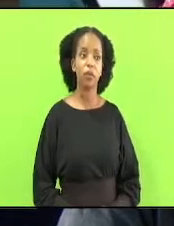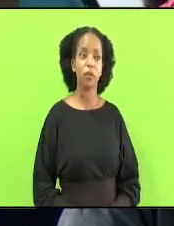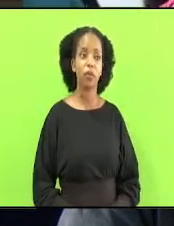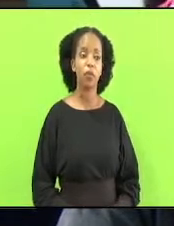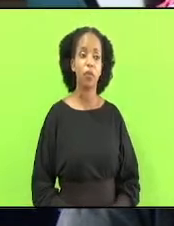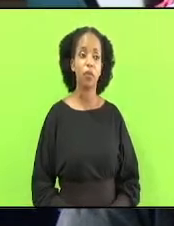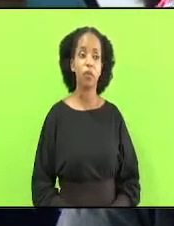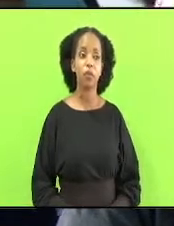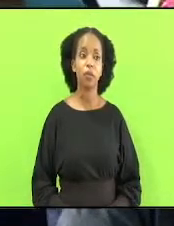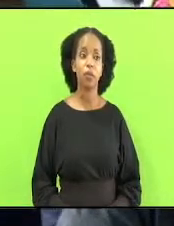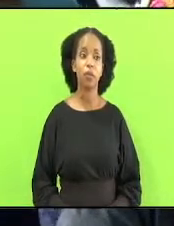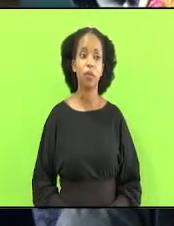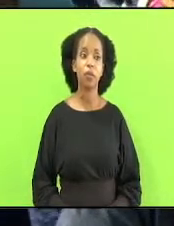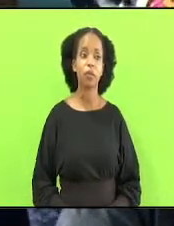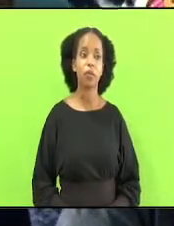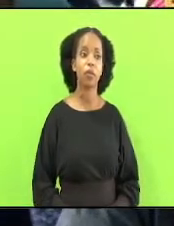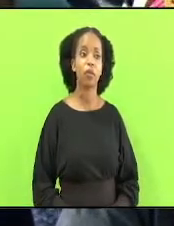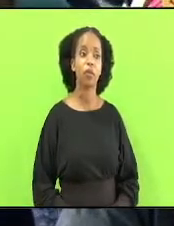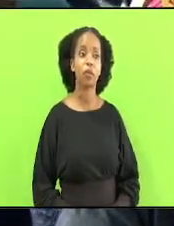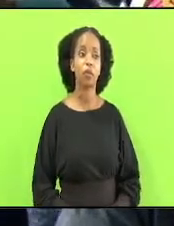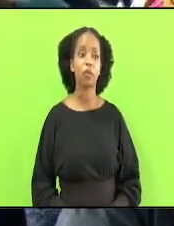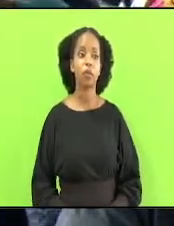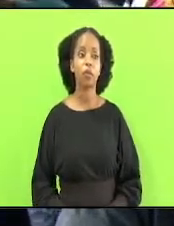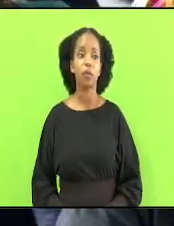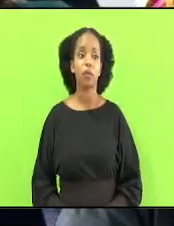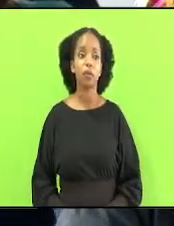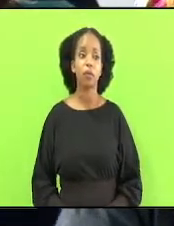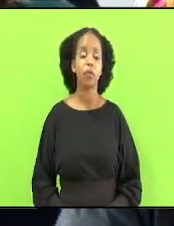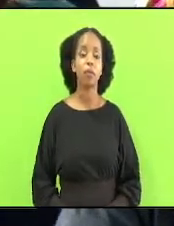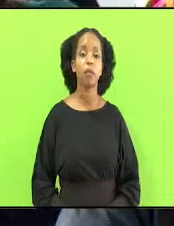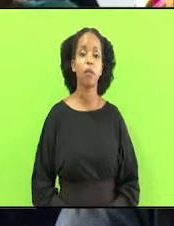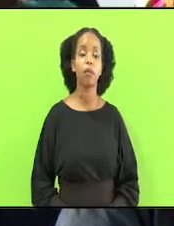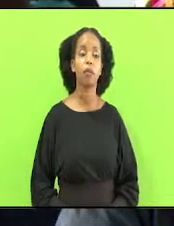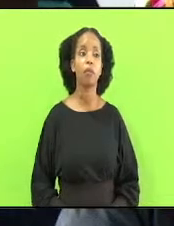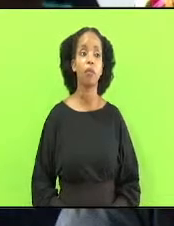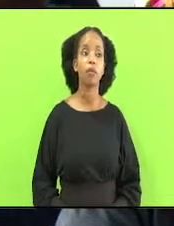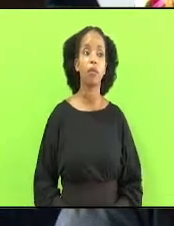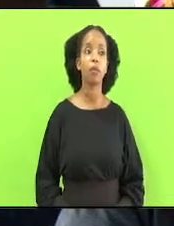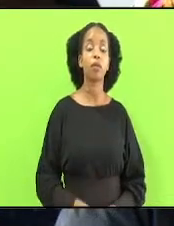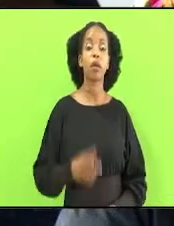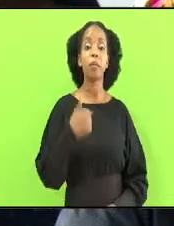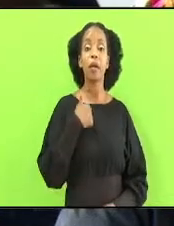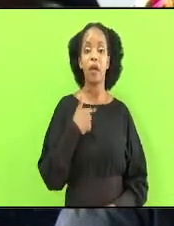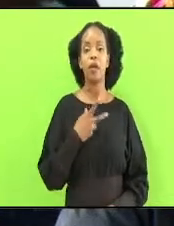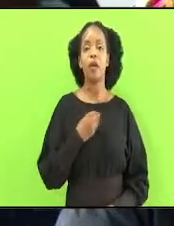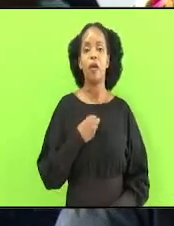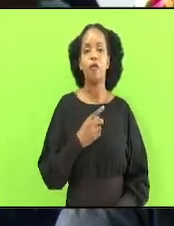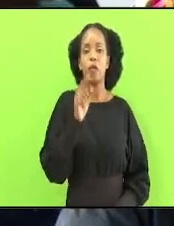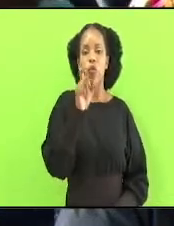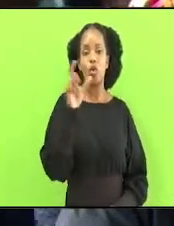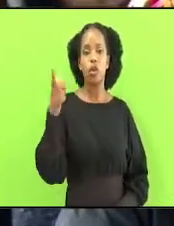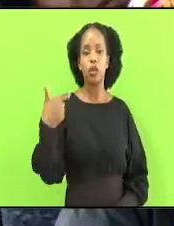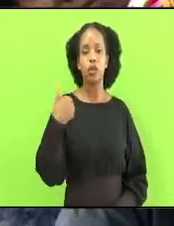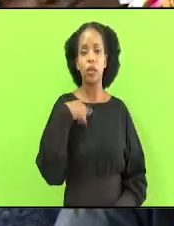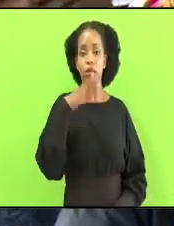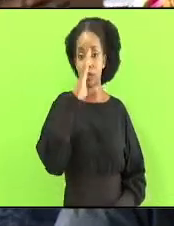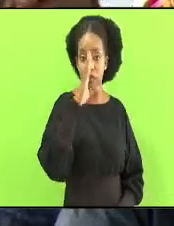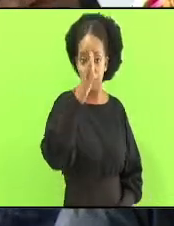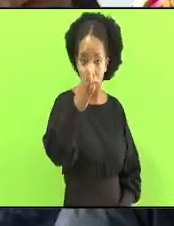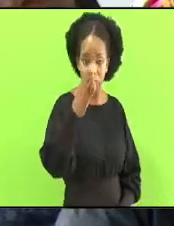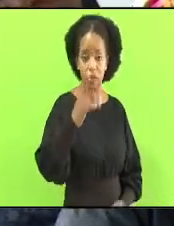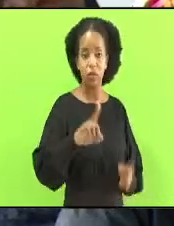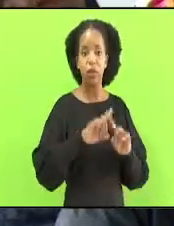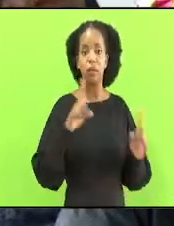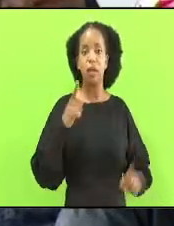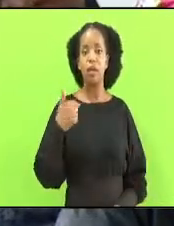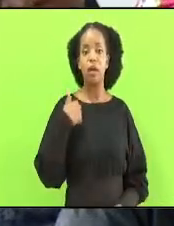Botsadi ke na le mahoko mara ke batla go tla go bua mahoko. I've got words that I would love to say to you, but I really don't want